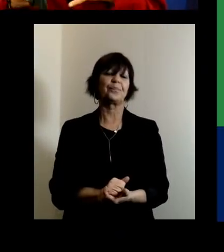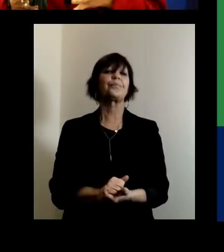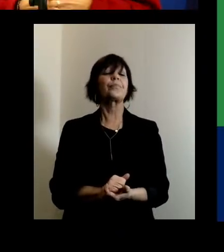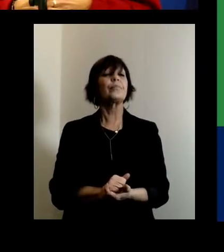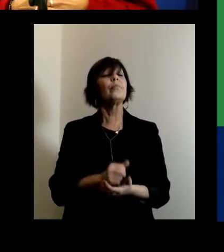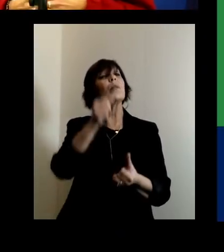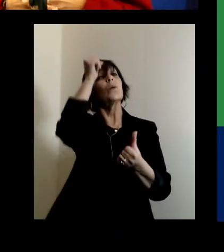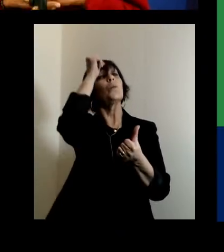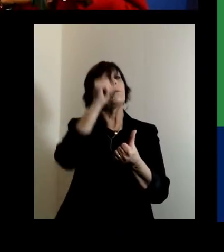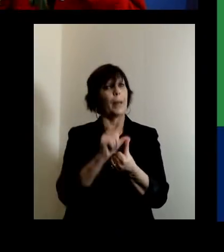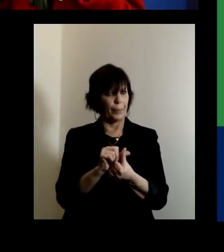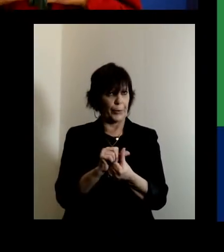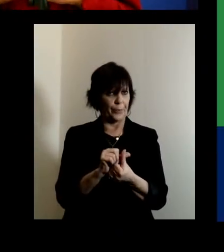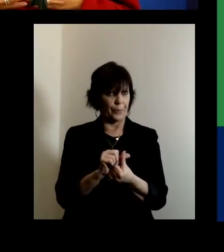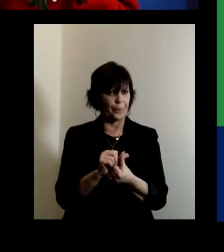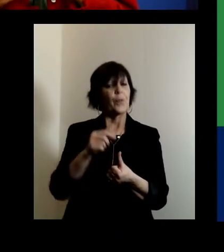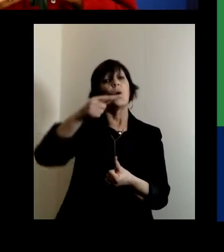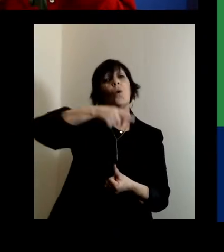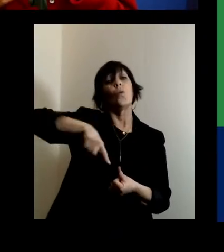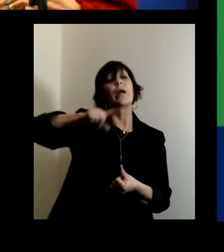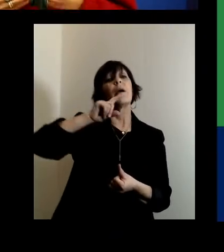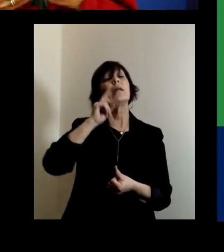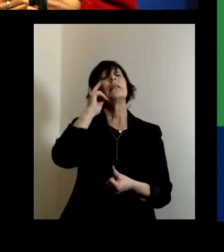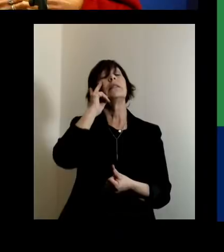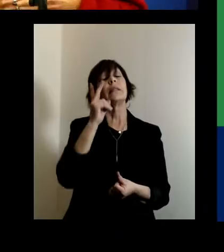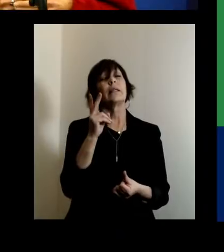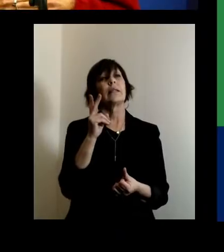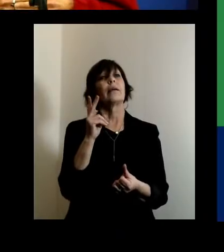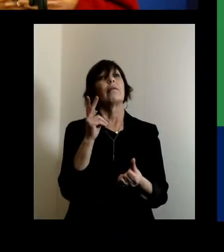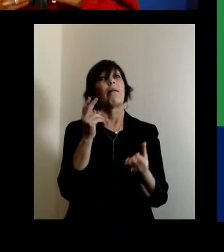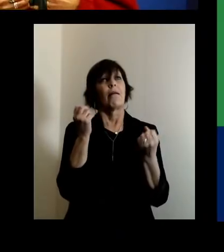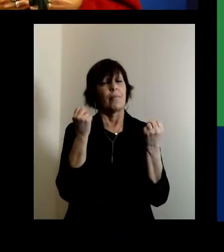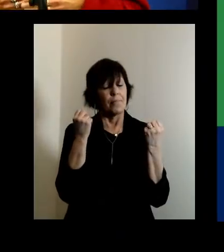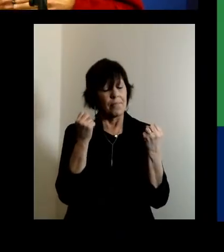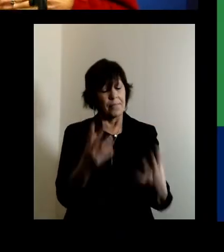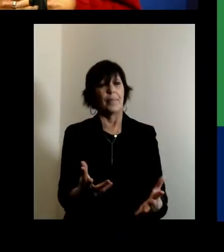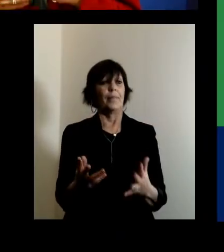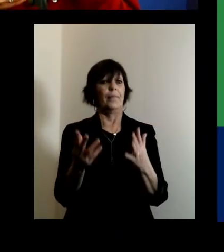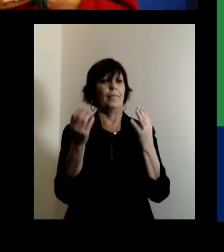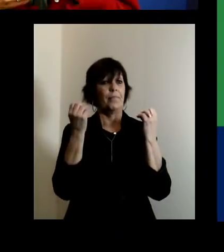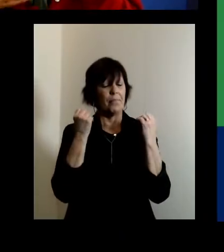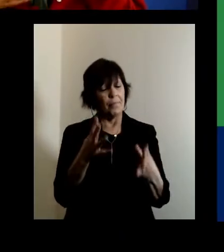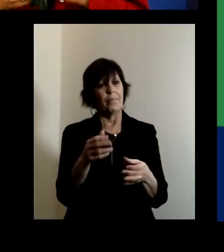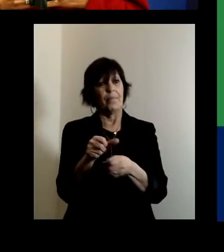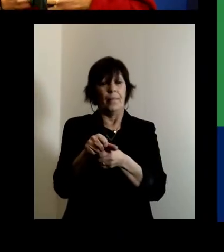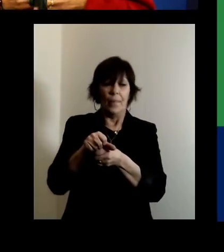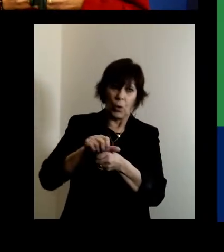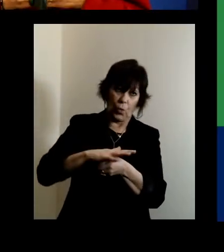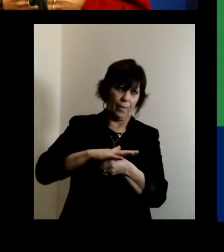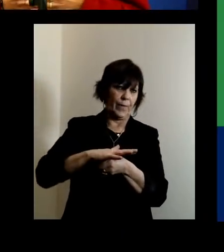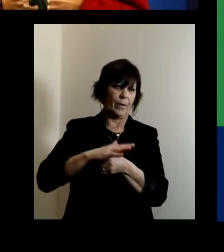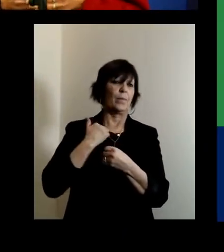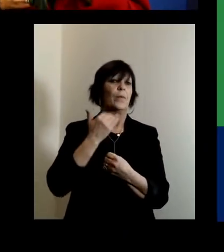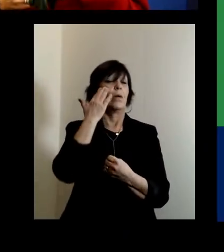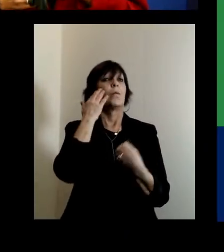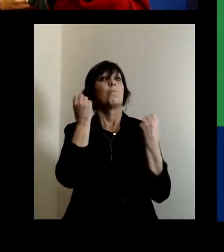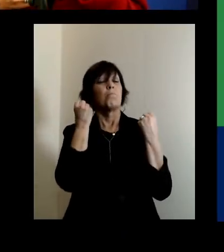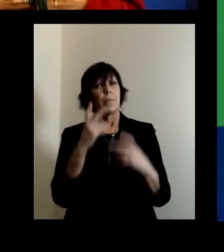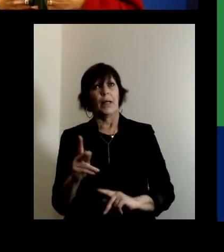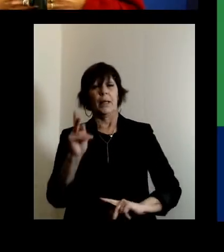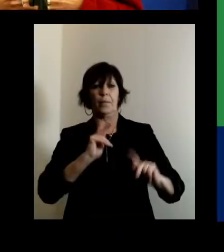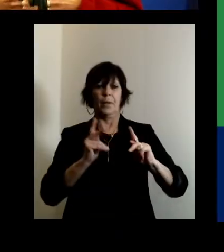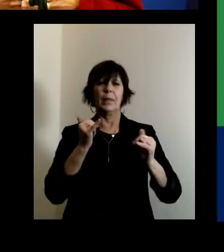So remember, we are seeing very, very high numbers of COVID-19. So we know a lot of people now who